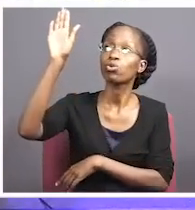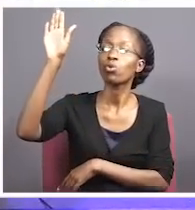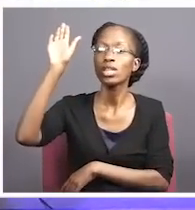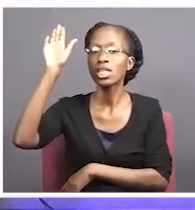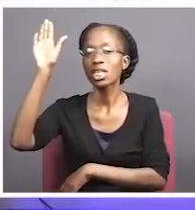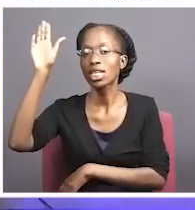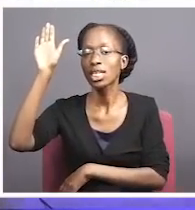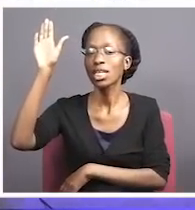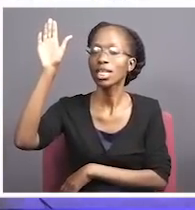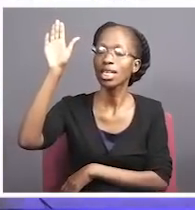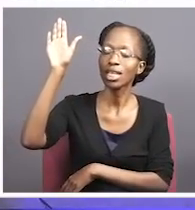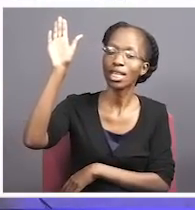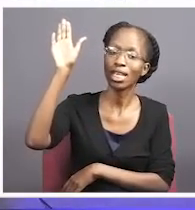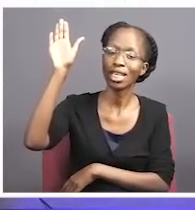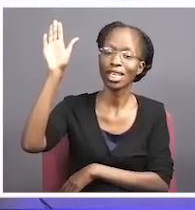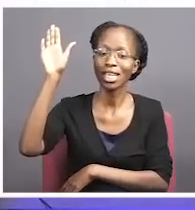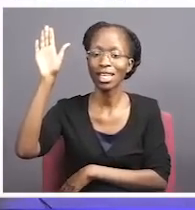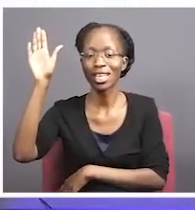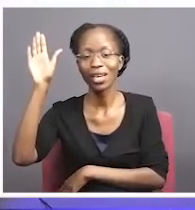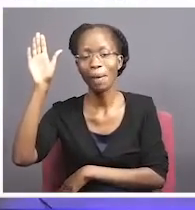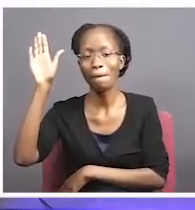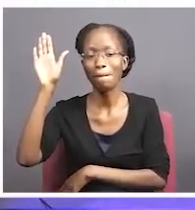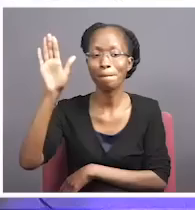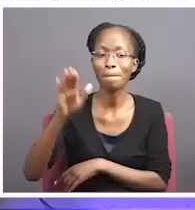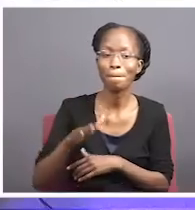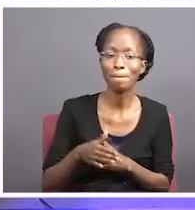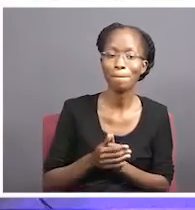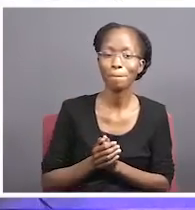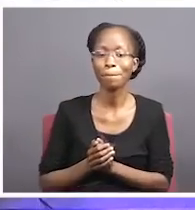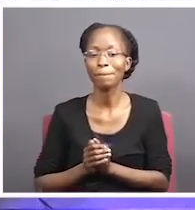Savior God, to thee.